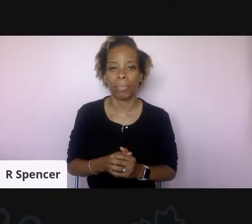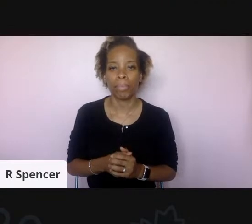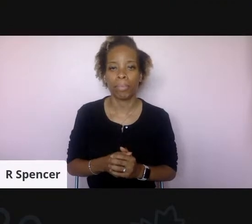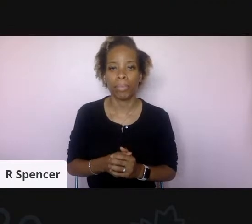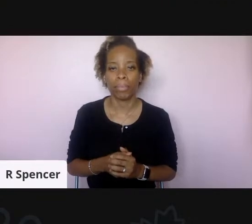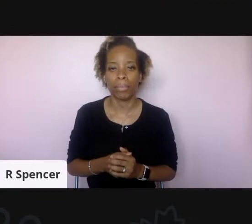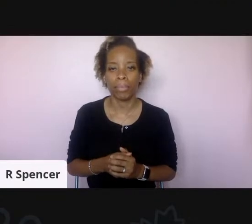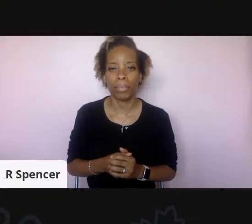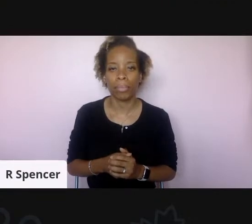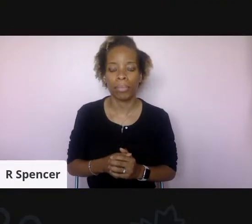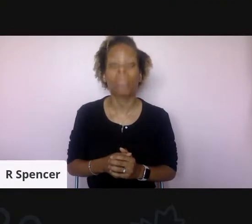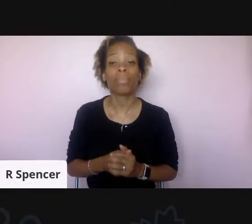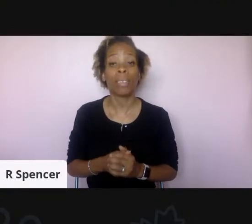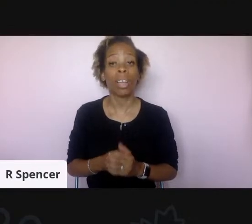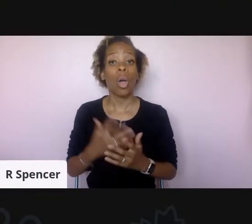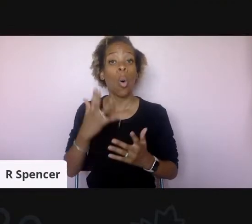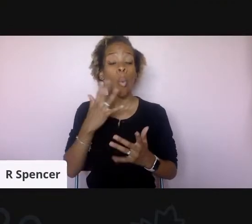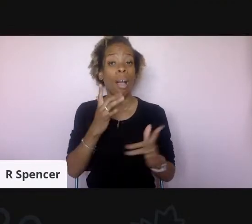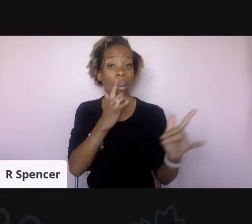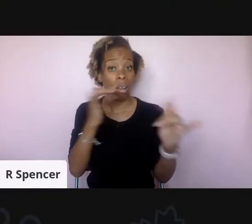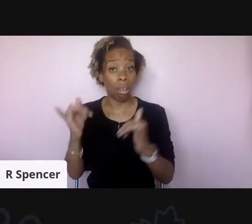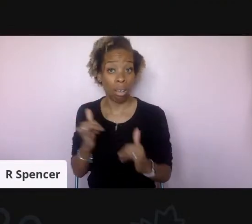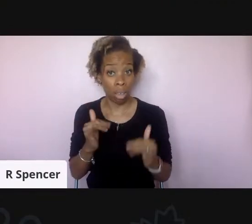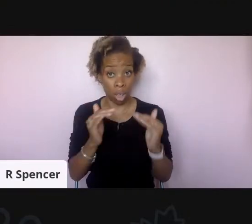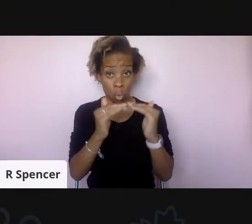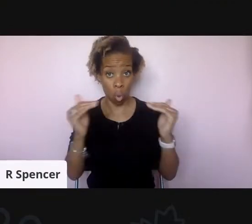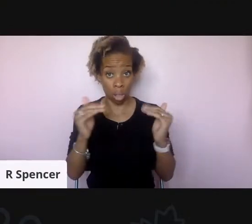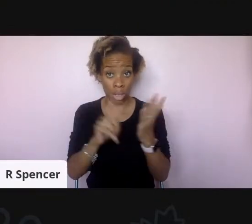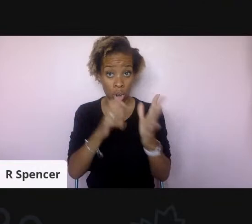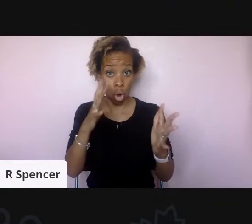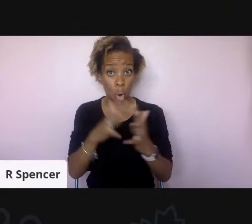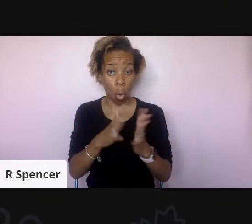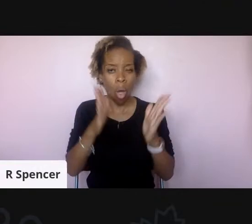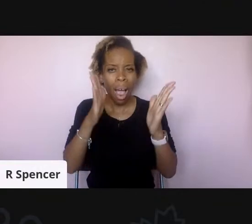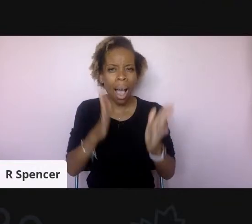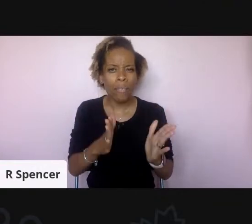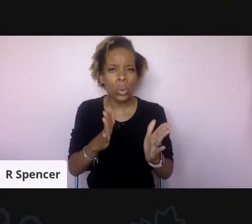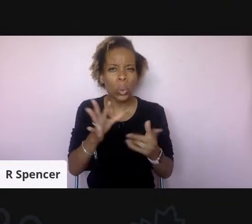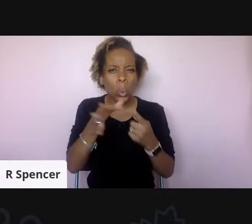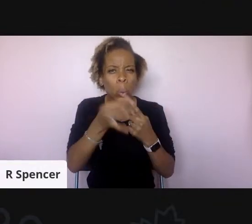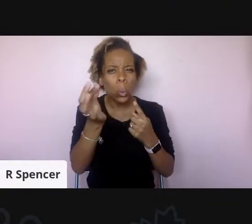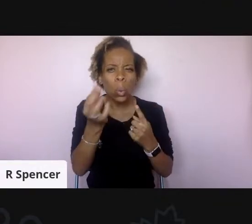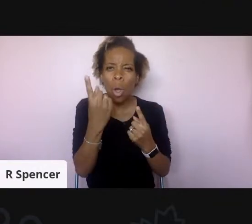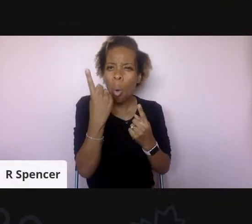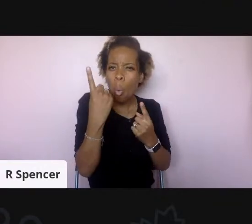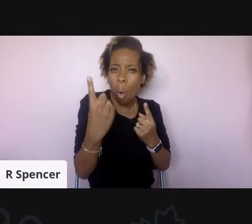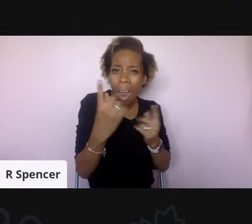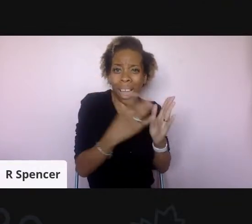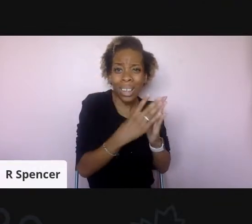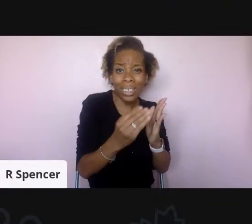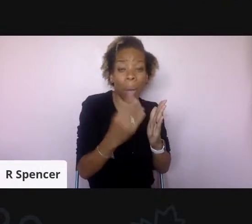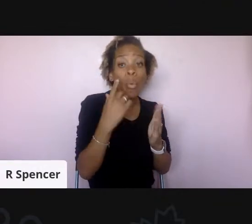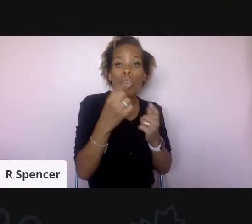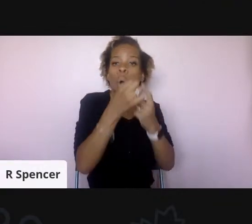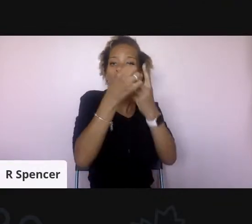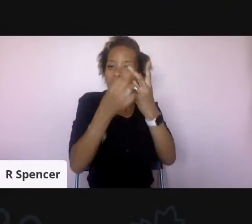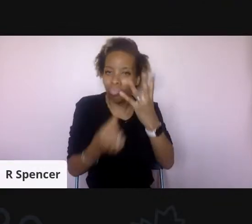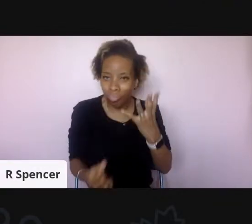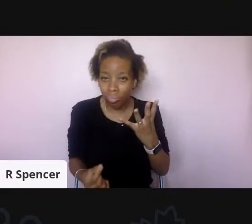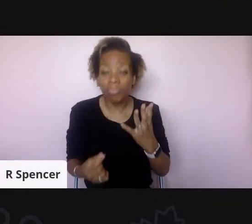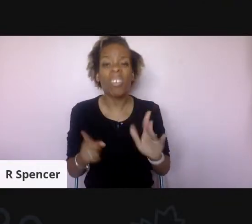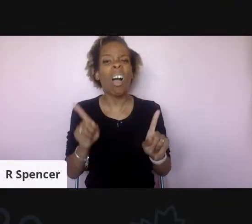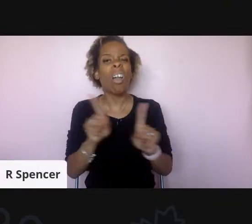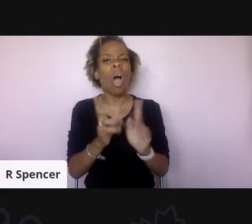choosing one of the protected characteristics for a case. So if somebody was presenting with a case of